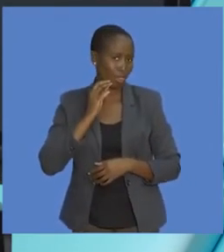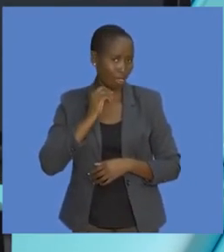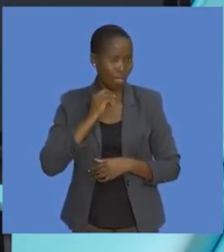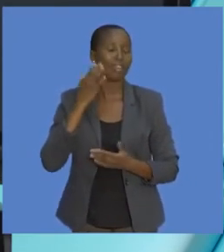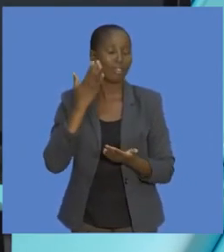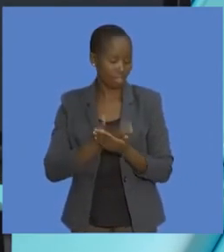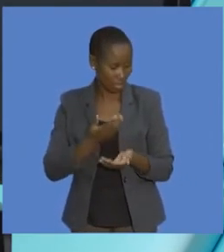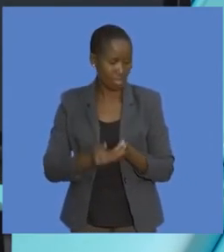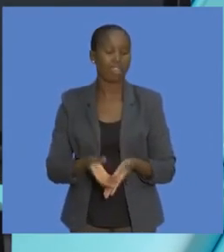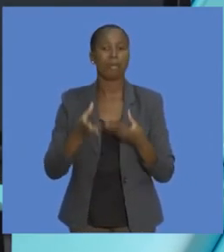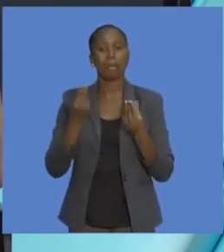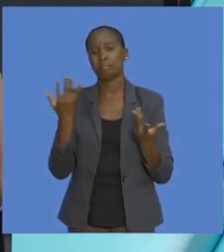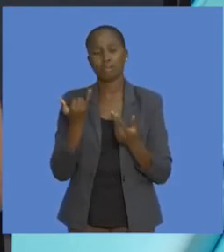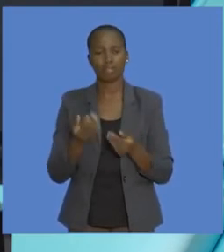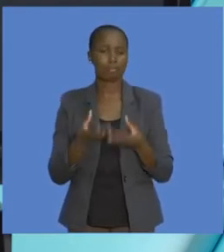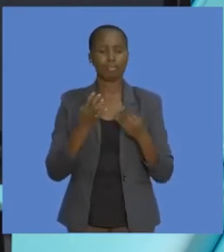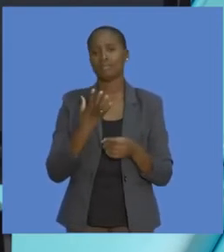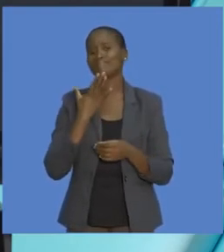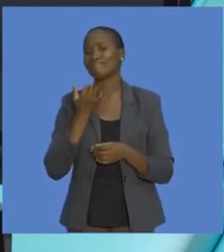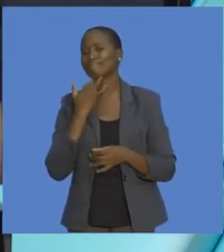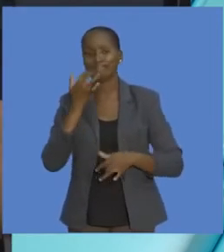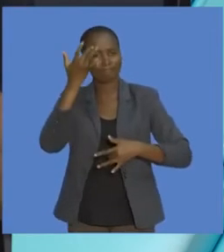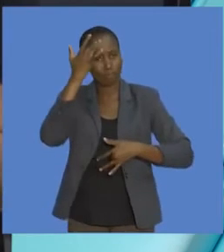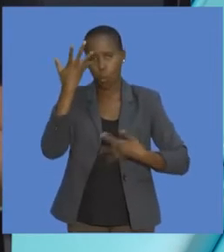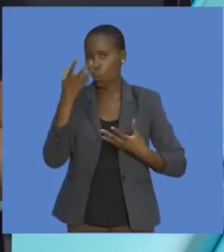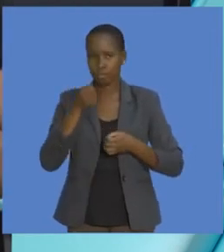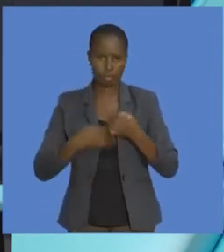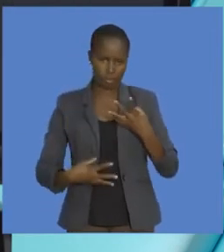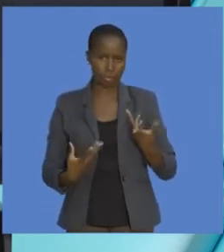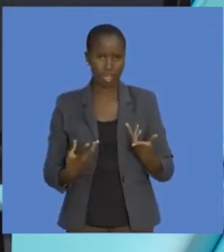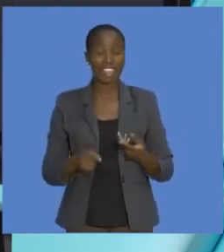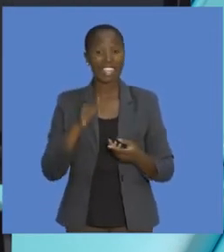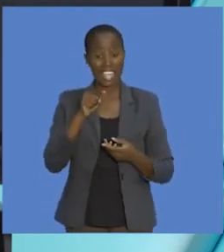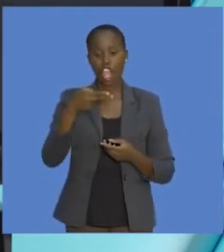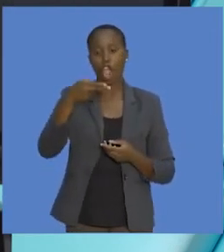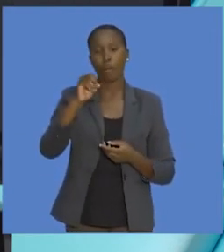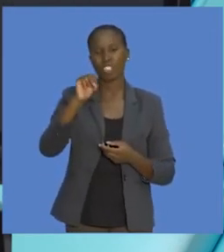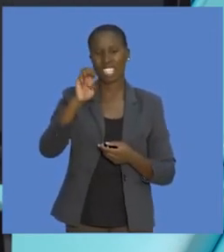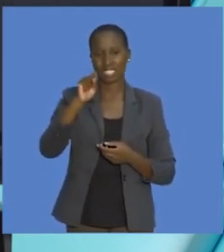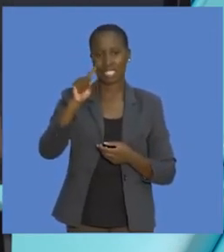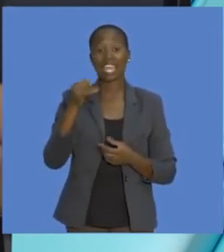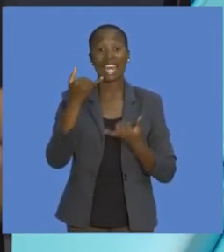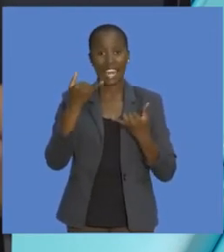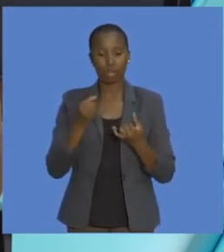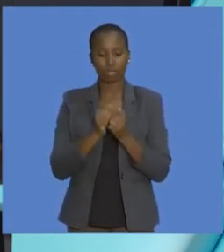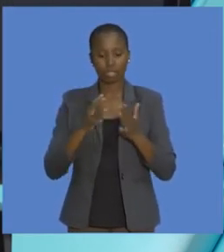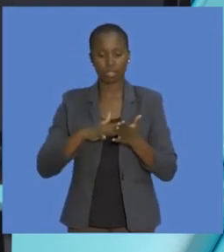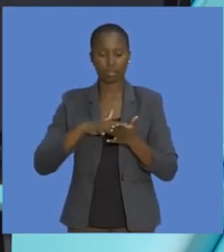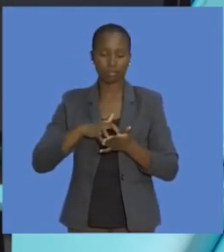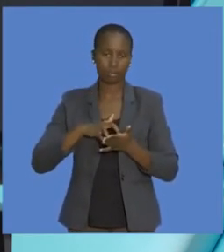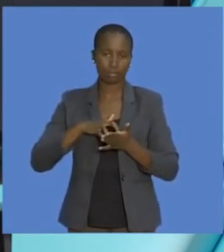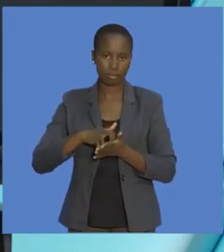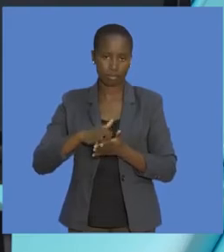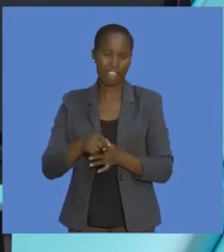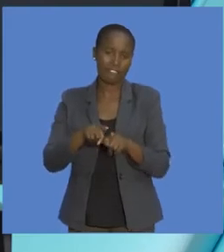as diabetes mellitus. And that is essentially when homeostasis fails, because the body now cannot control the blood sugar